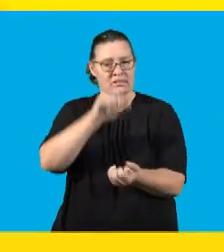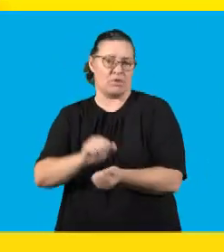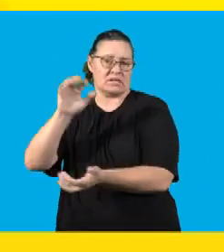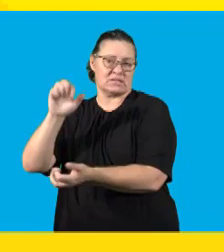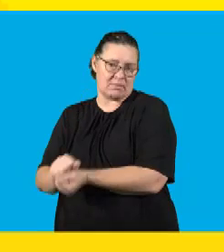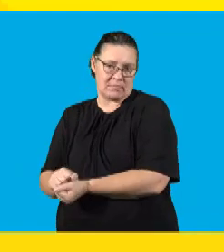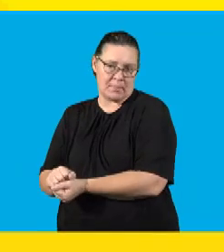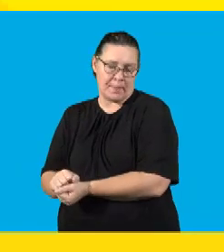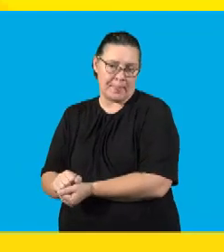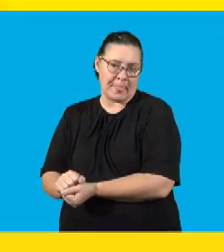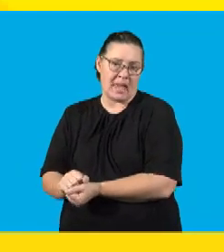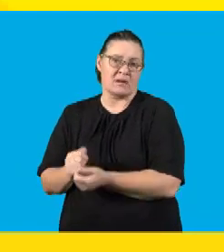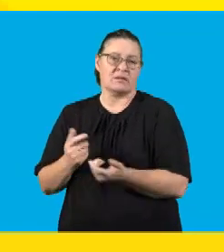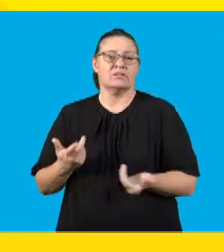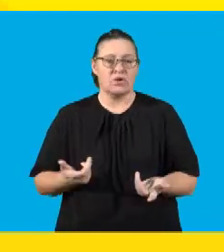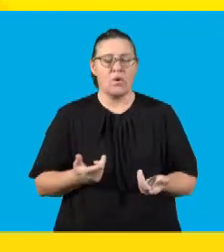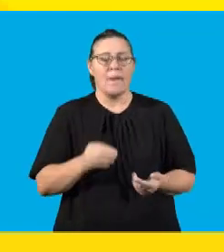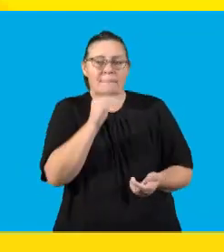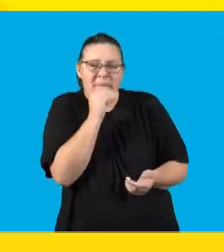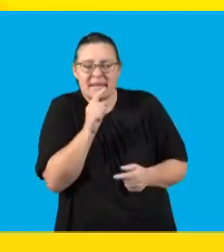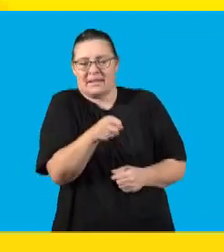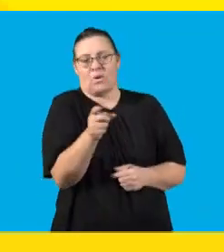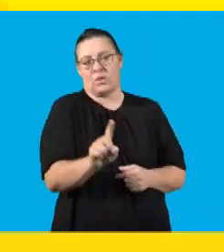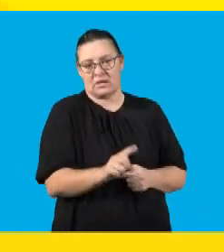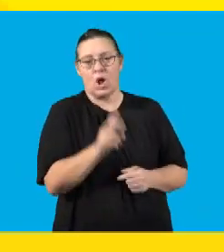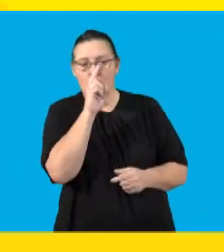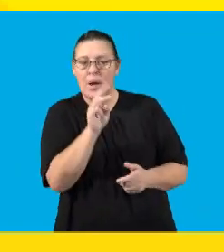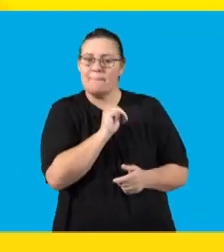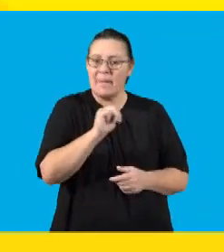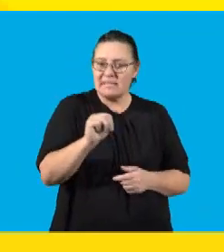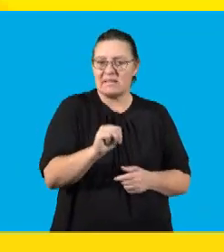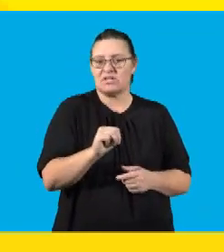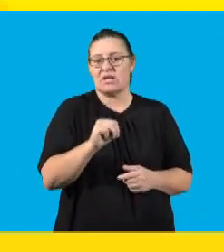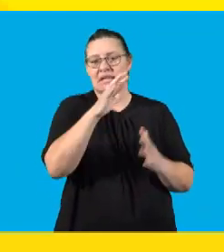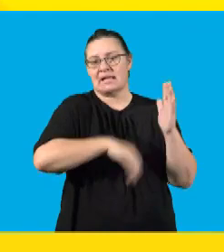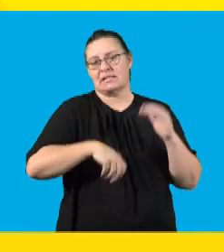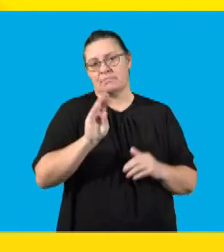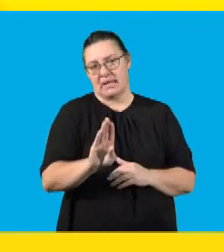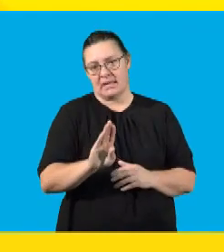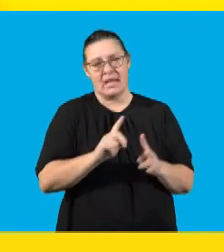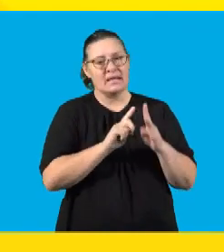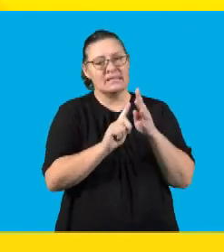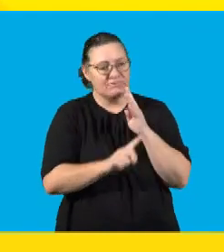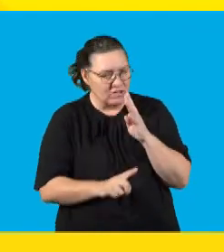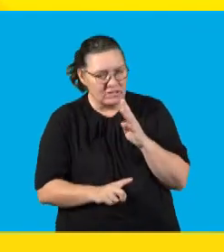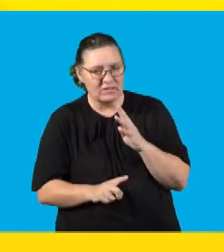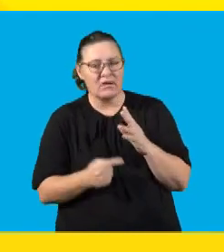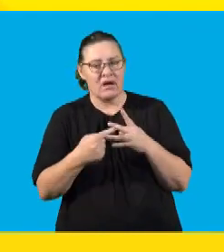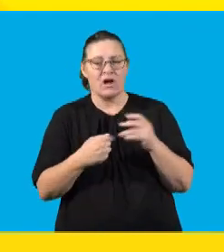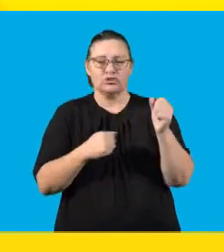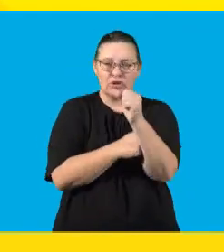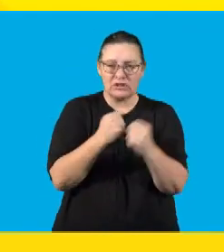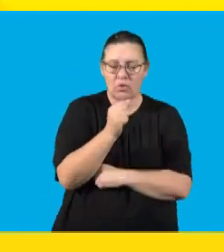that, text A, summarize the essence, and then again look at the message of text B, the different elements, summarize